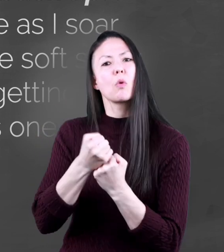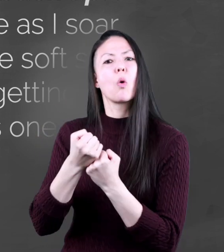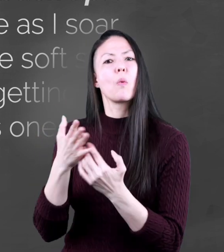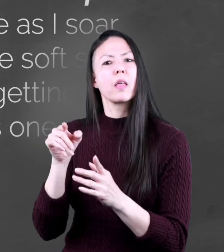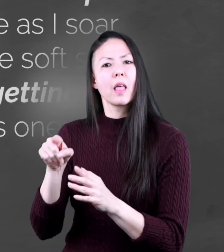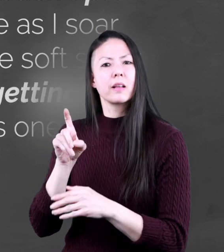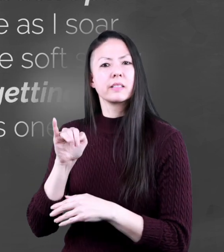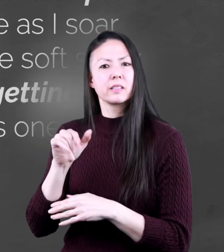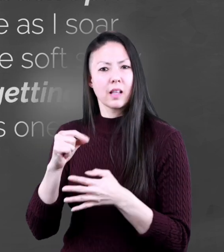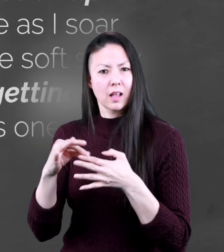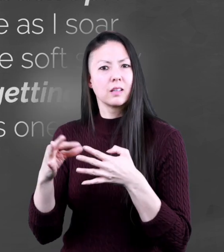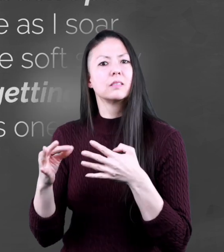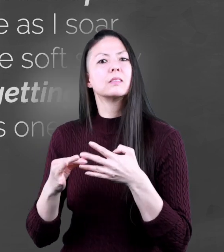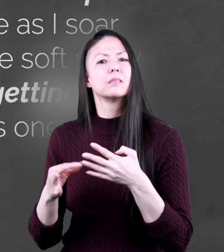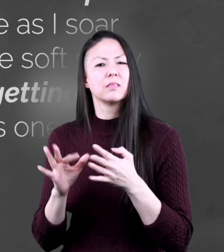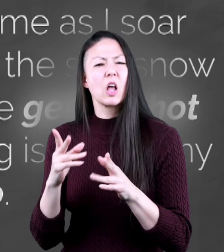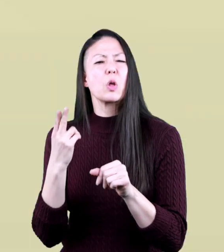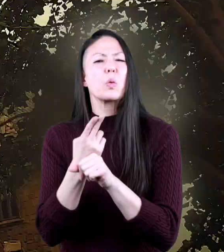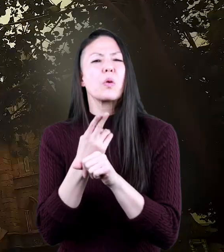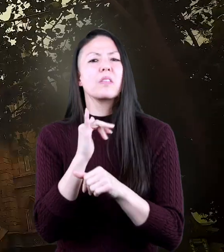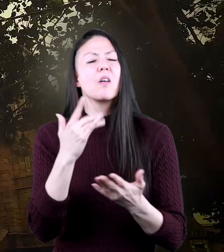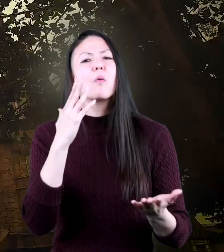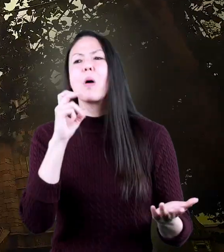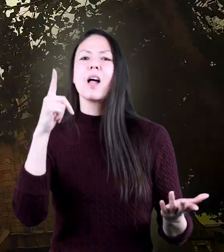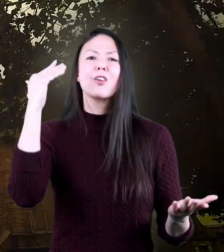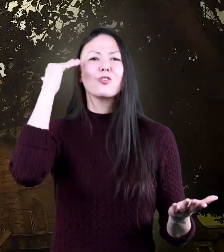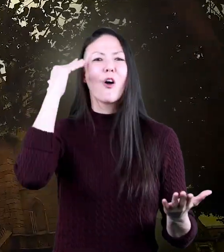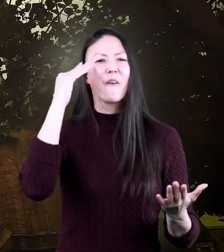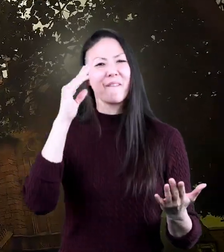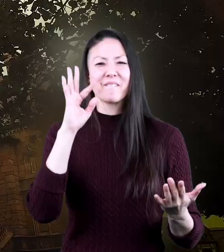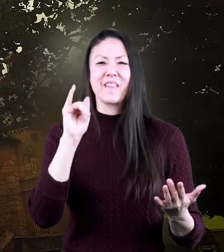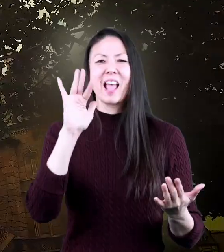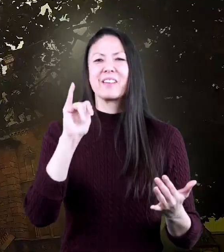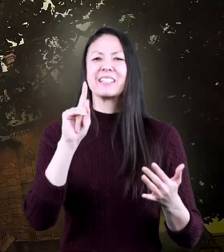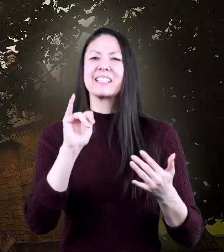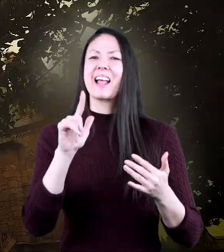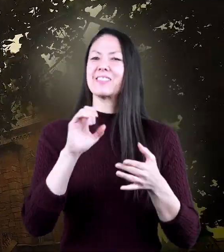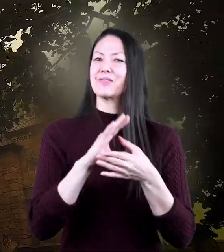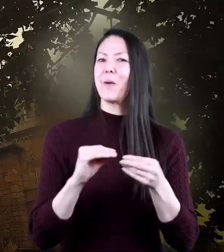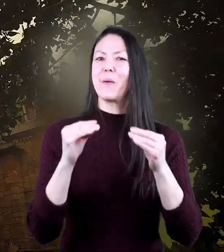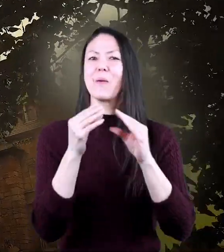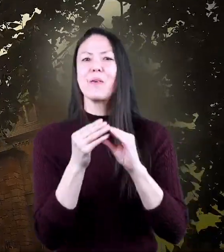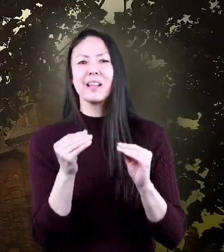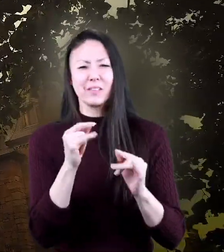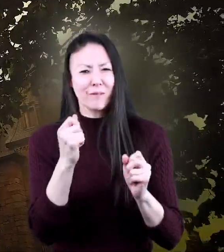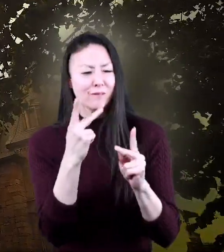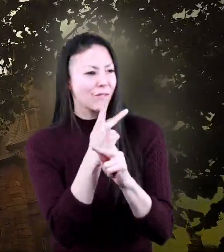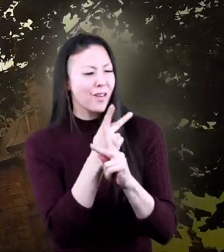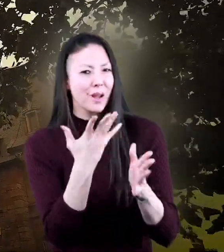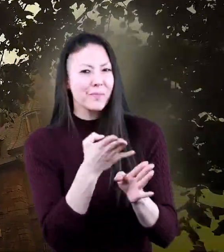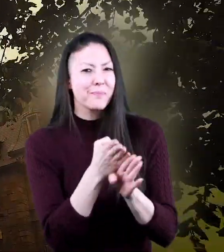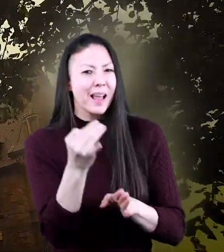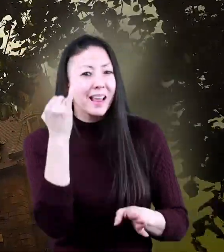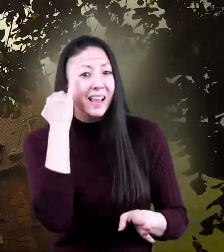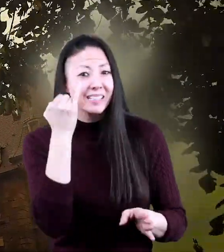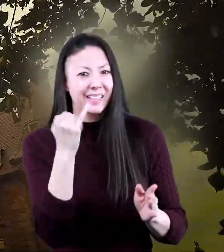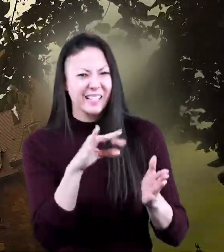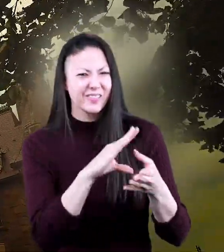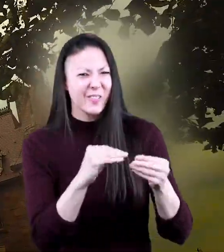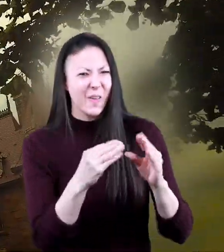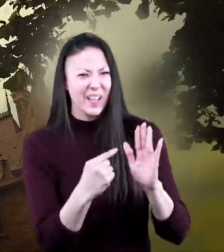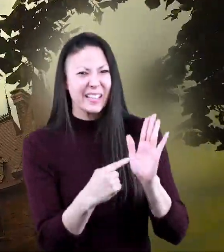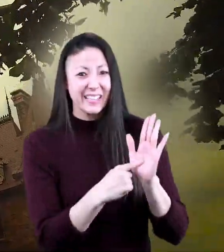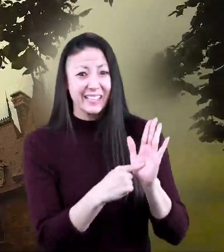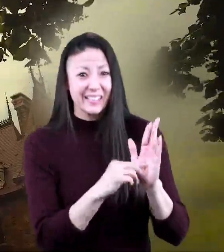idea with supporting details. Let's use a well-known fairy tale to see if we can figure out the main idea of